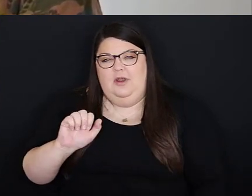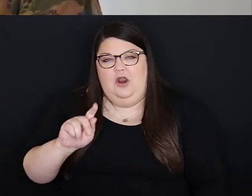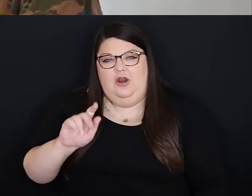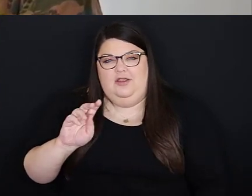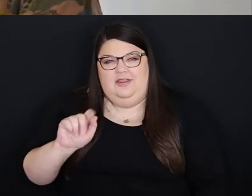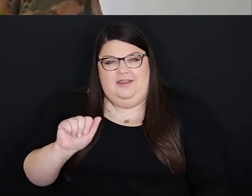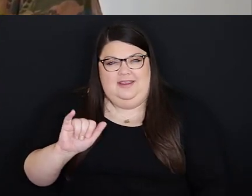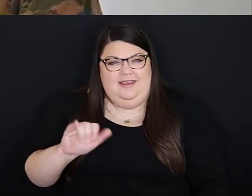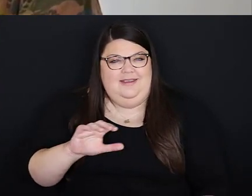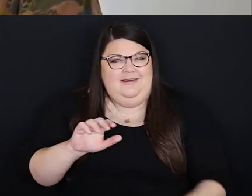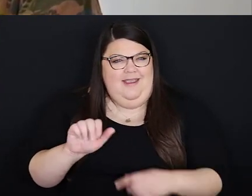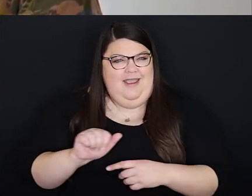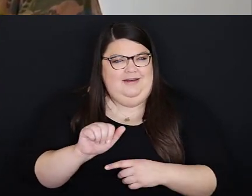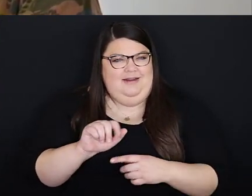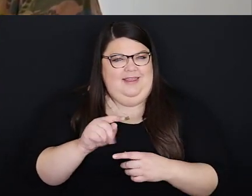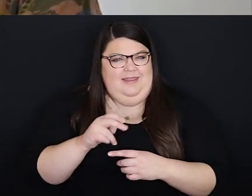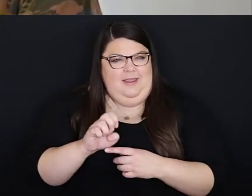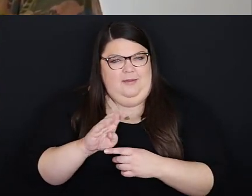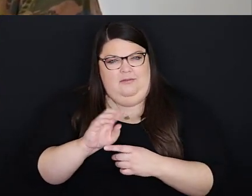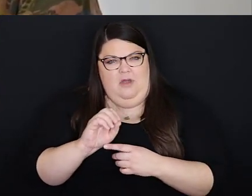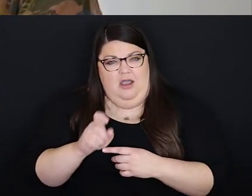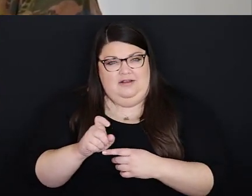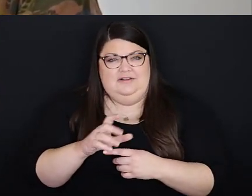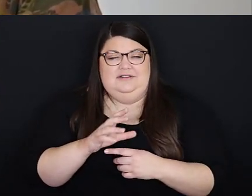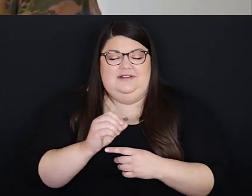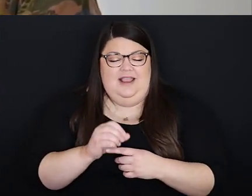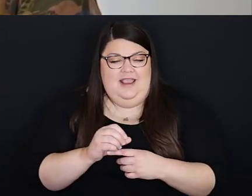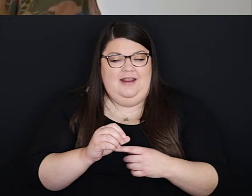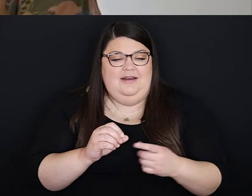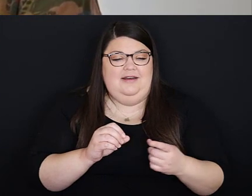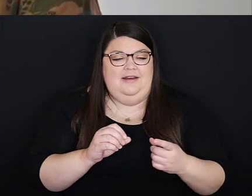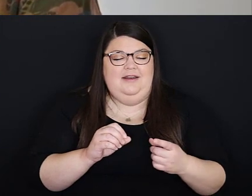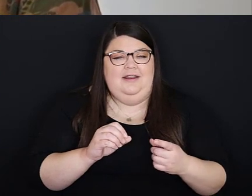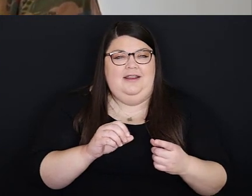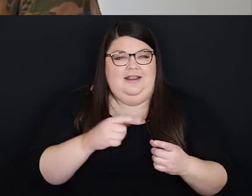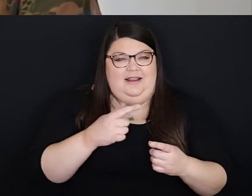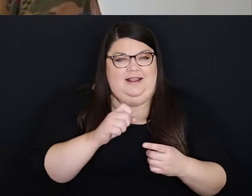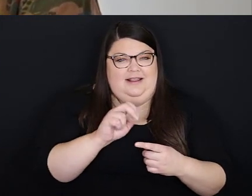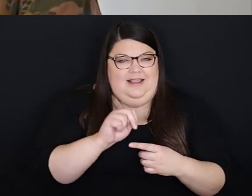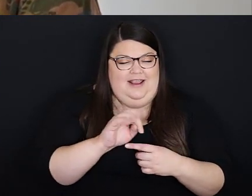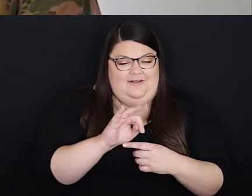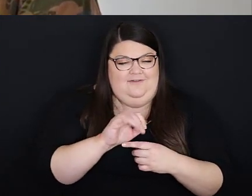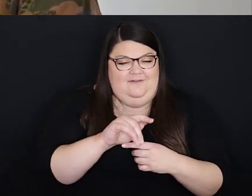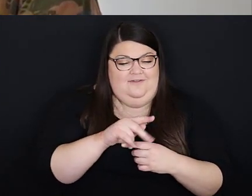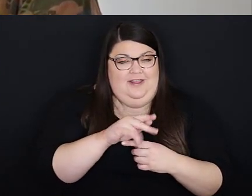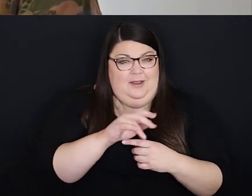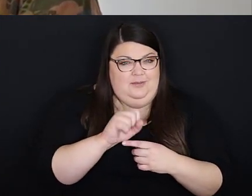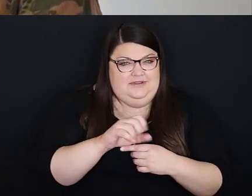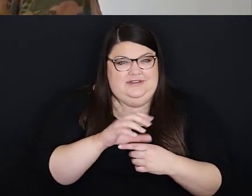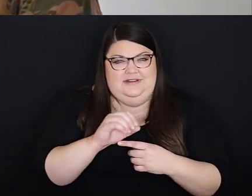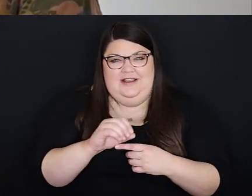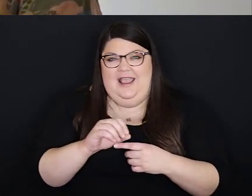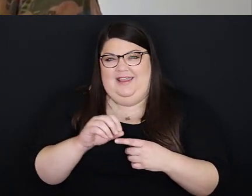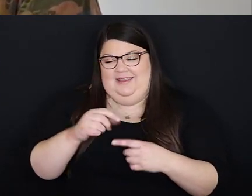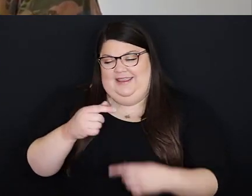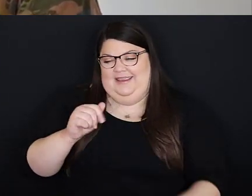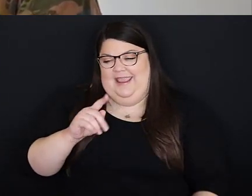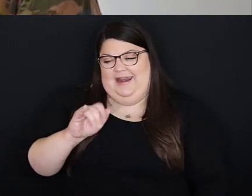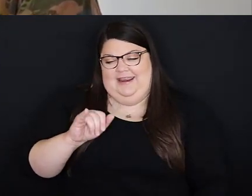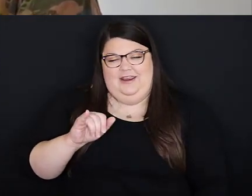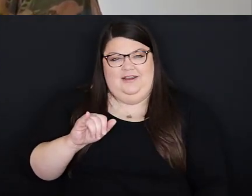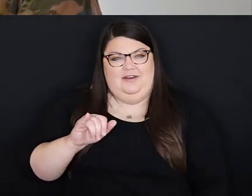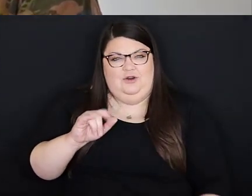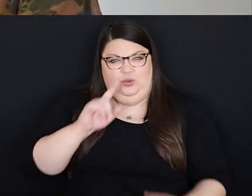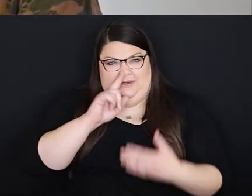bringing Smith's work back into view in 2007, and to Glenn Phillips and Pietro Rigolo at the Getty Research Institute for holding Barbara's